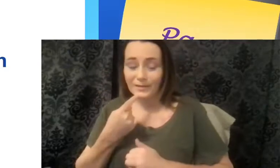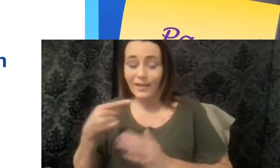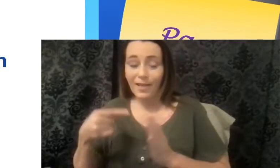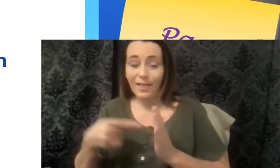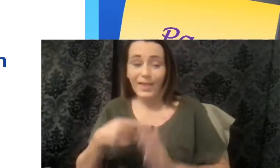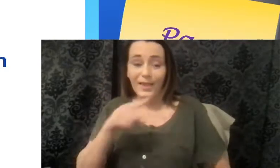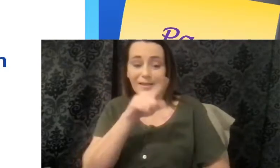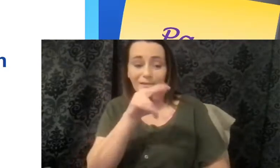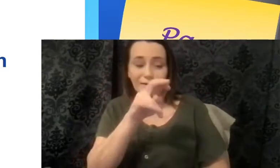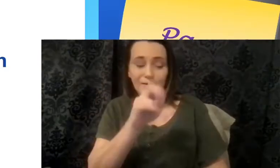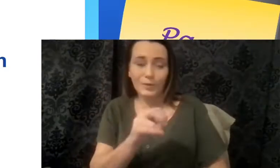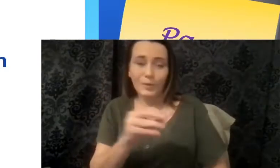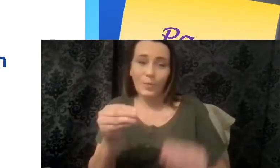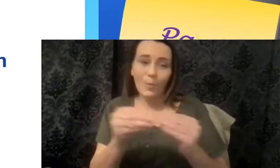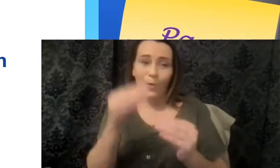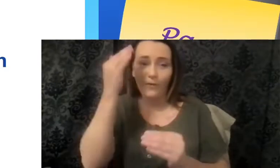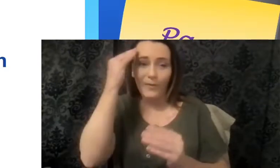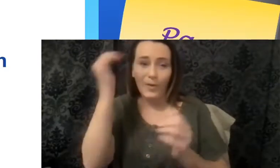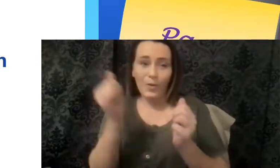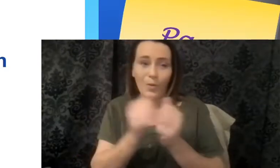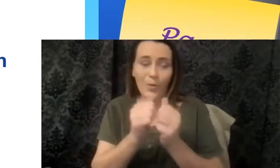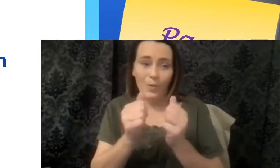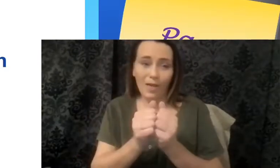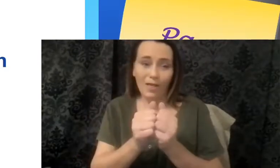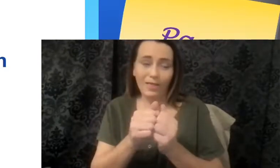is probably a little bit more familiar with this motion than many.